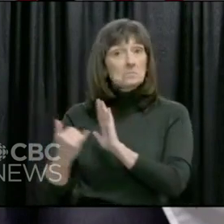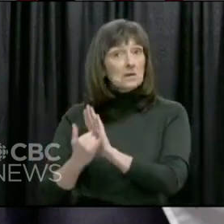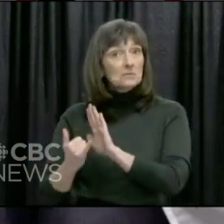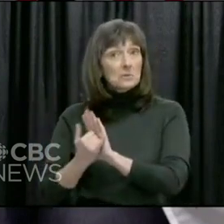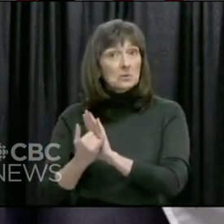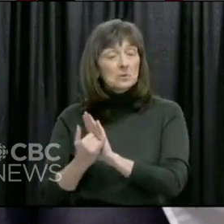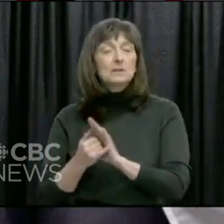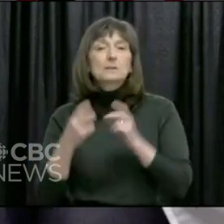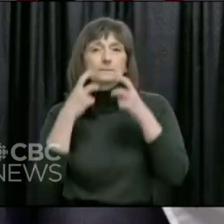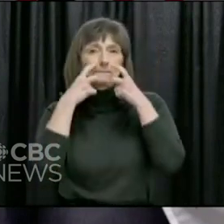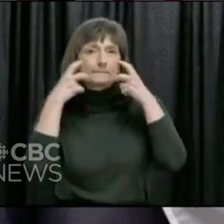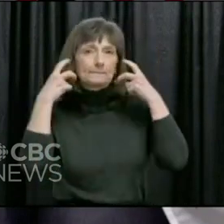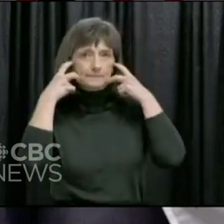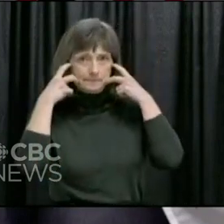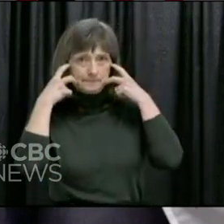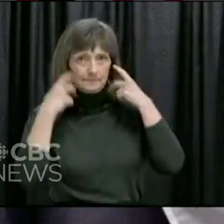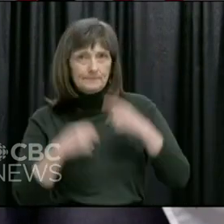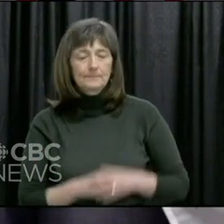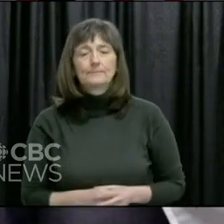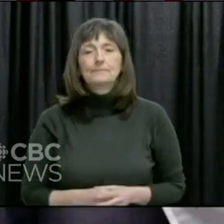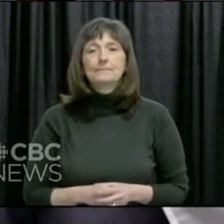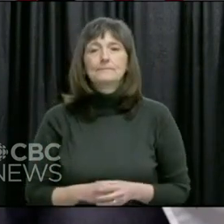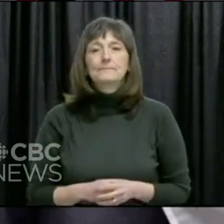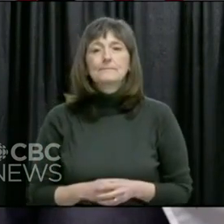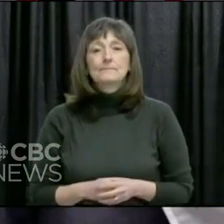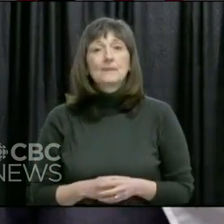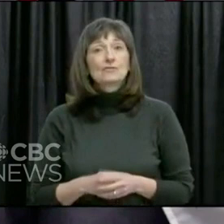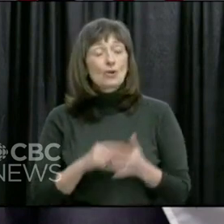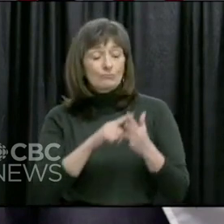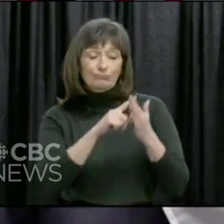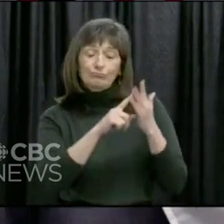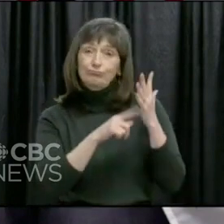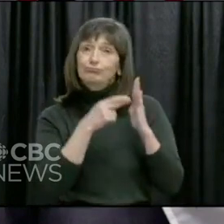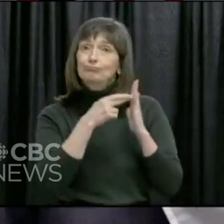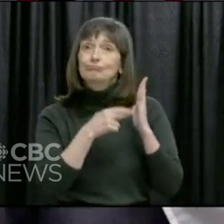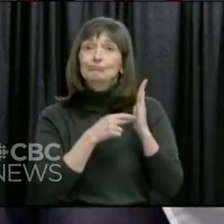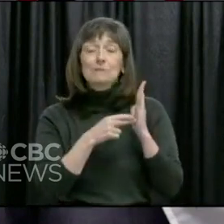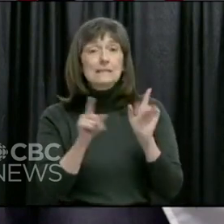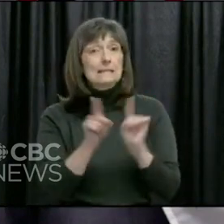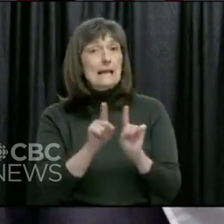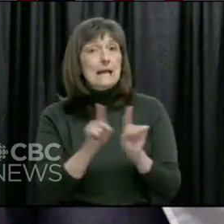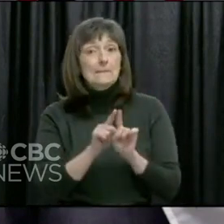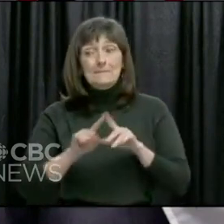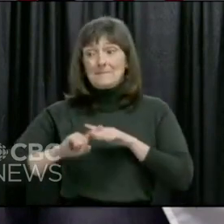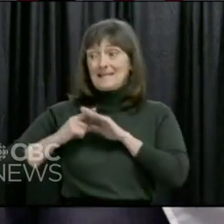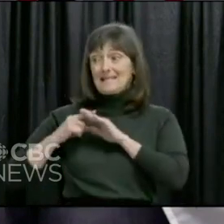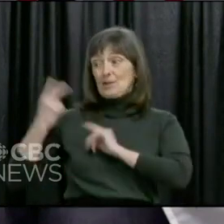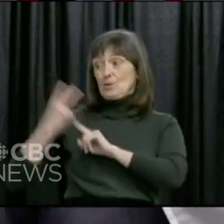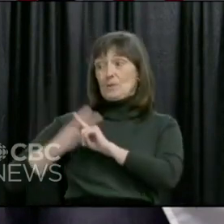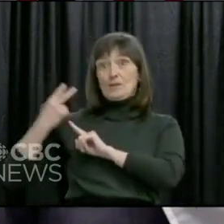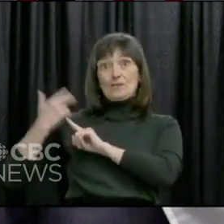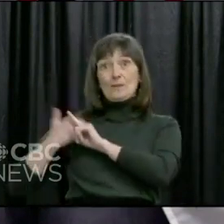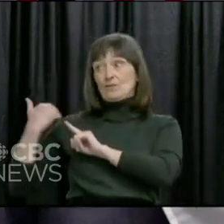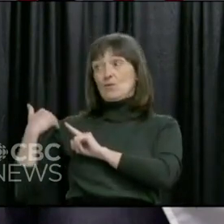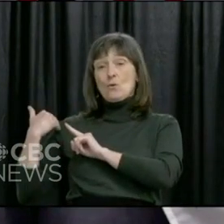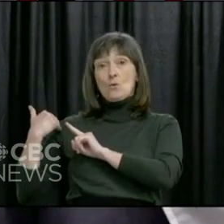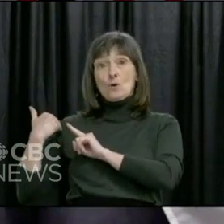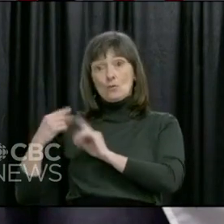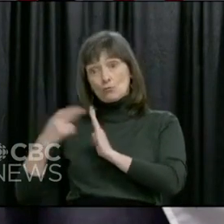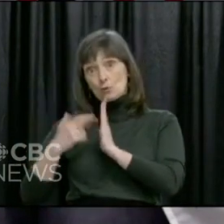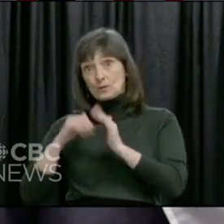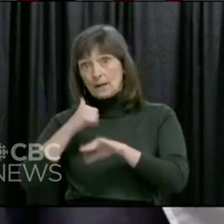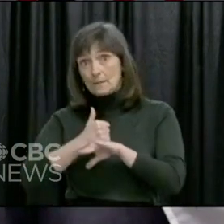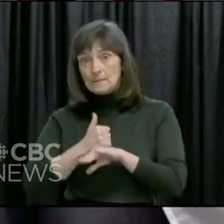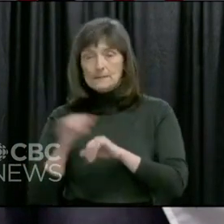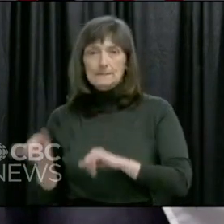mask when that's not possible. These measures are just as important now as at the height of the pandemic curve. Although this